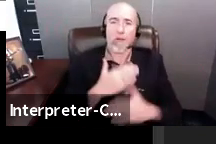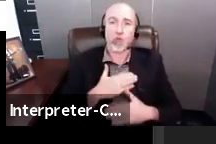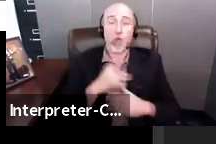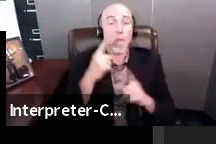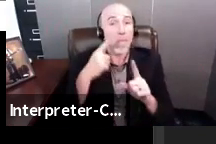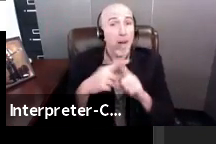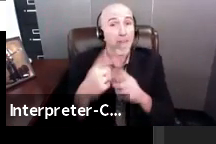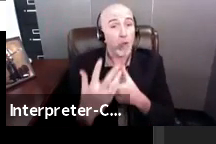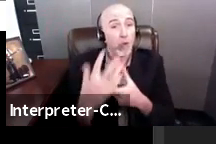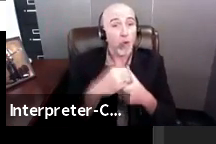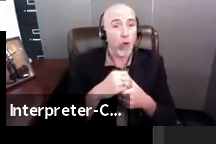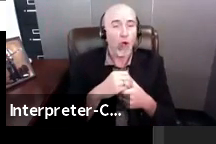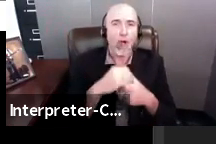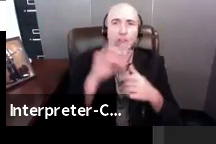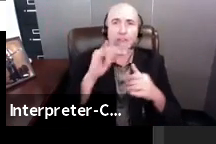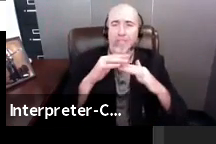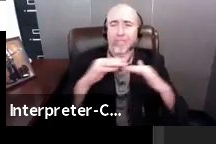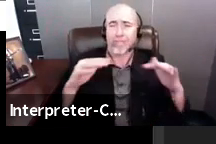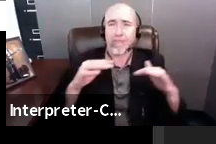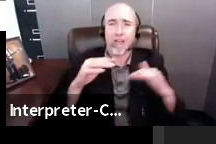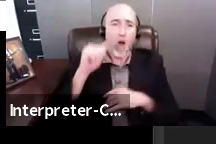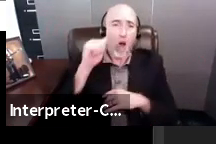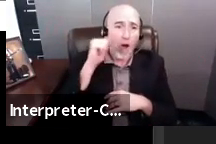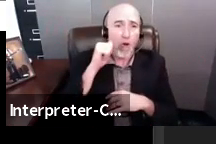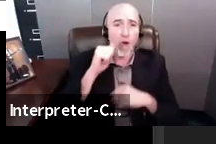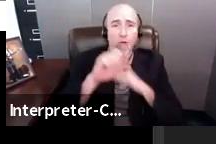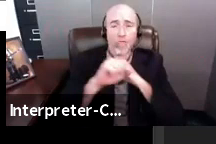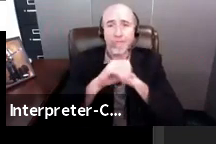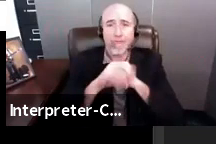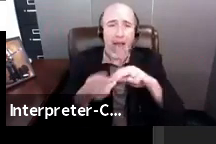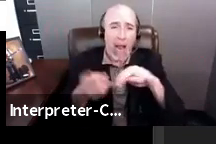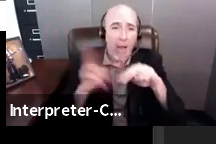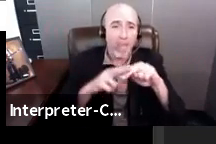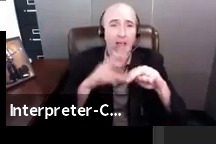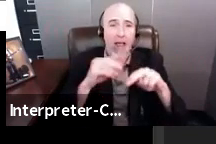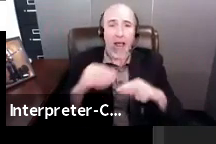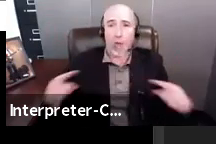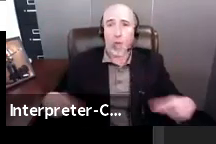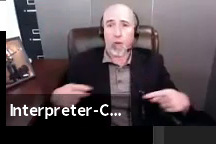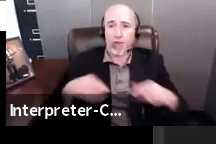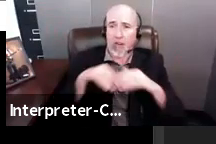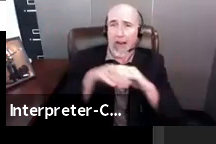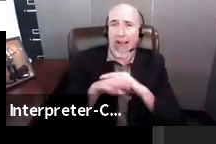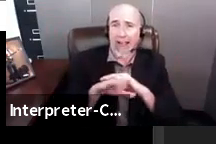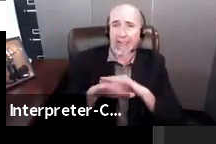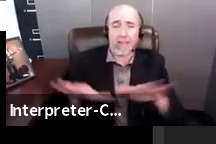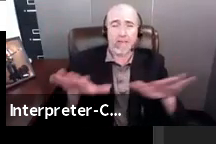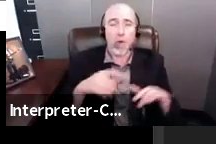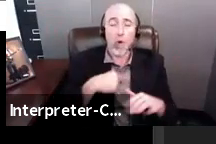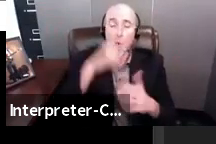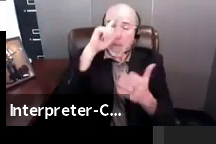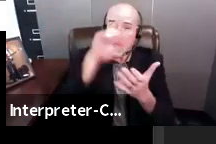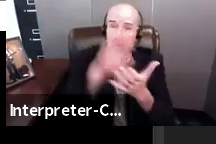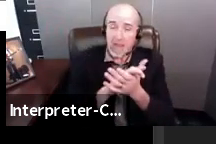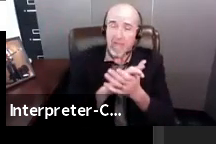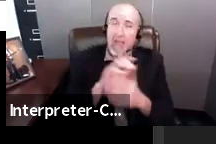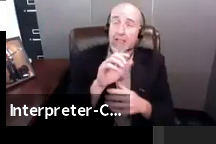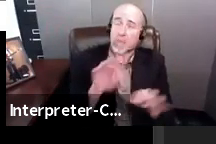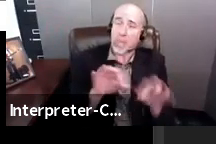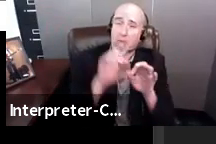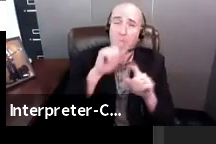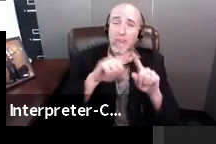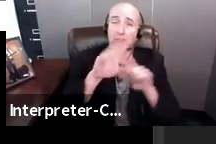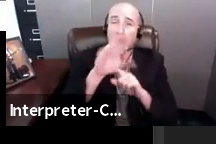of a hearing loop system, audio descriptions, amplification, and wheelchair access. AT&T believes it's important for companies to